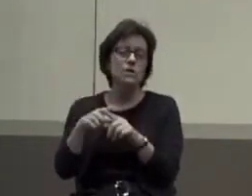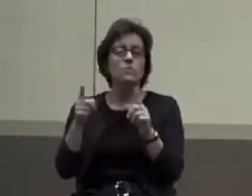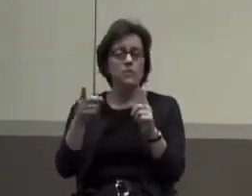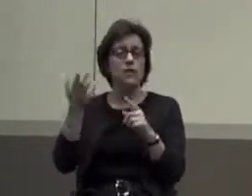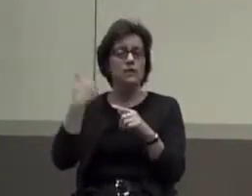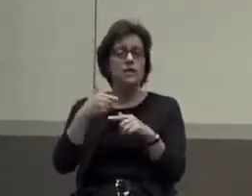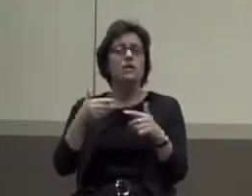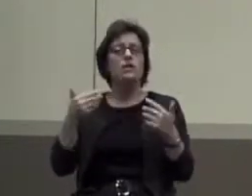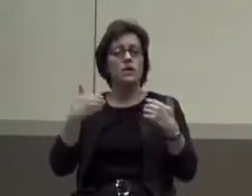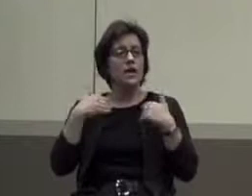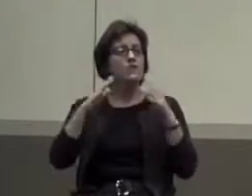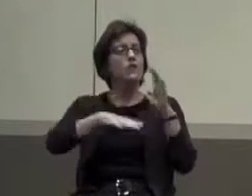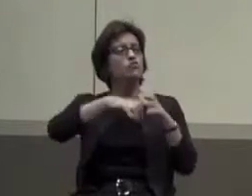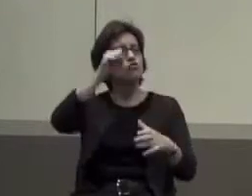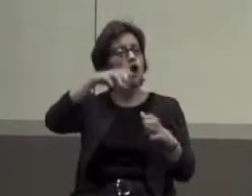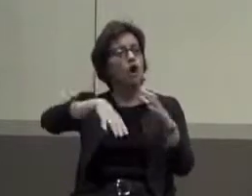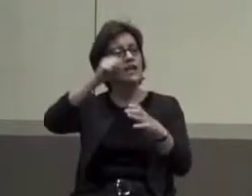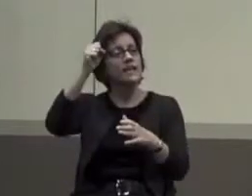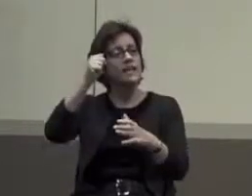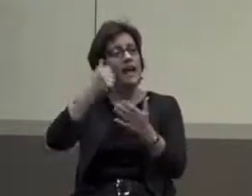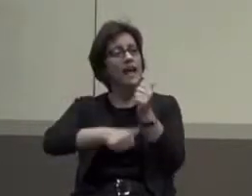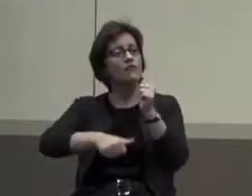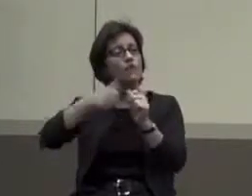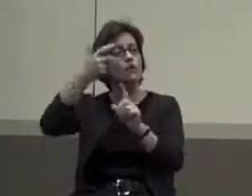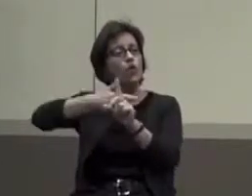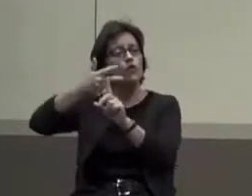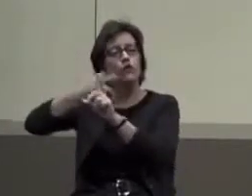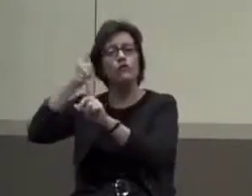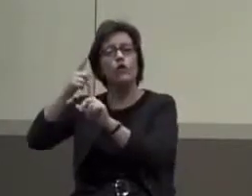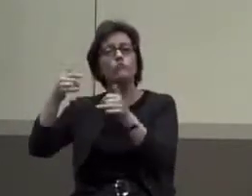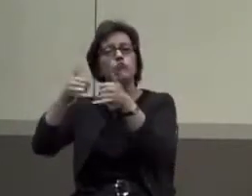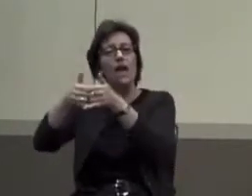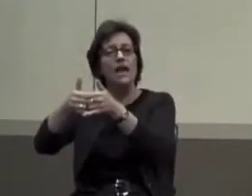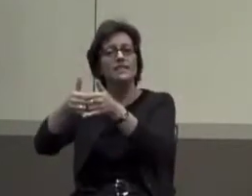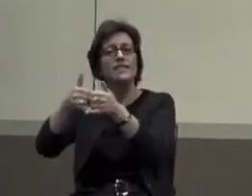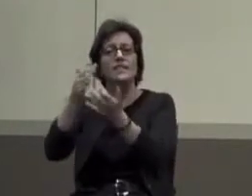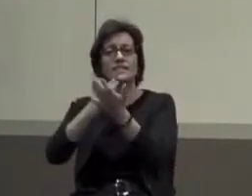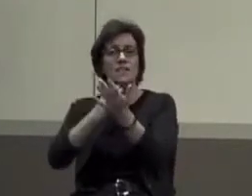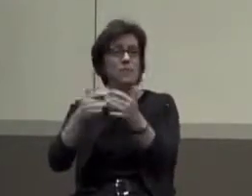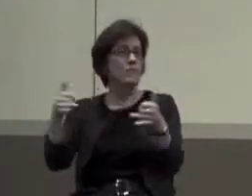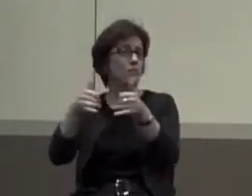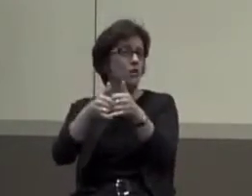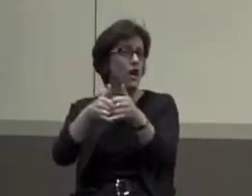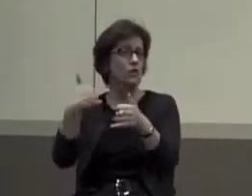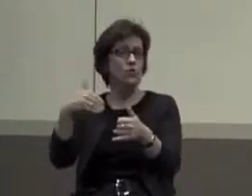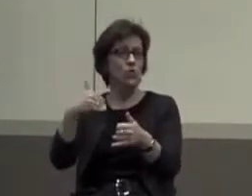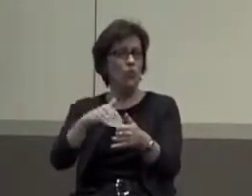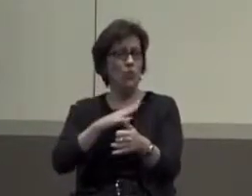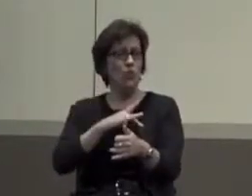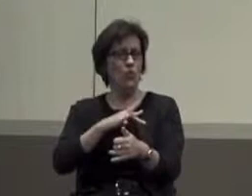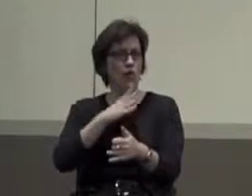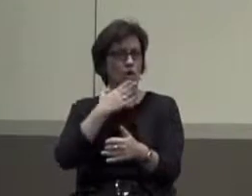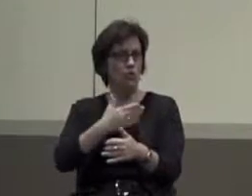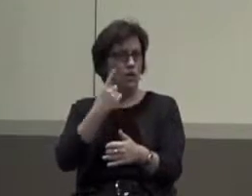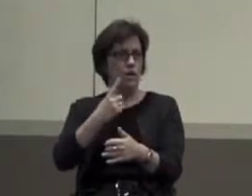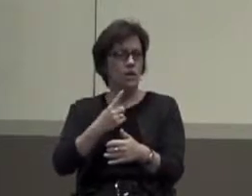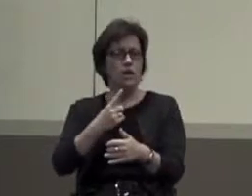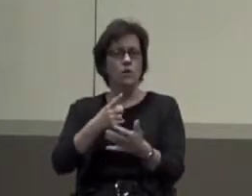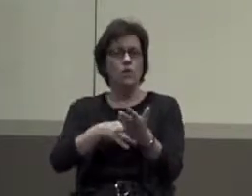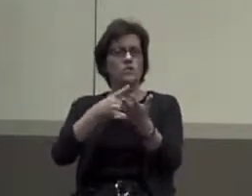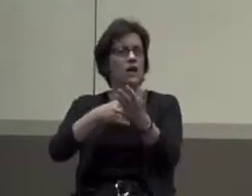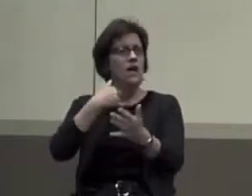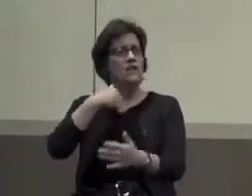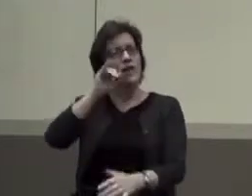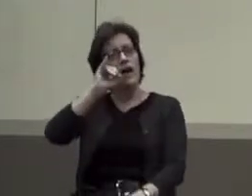drawings every quarter for prizes, and some of the prizes were really good. I mean, I think once in a while we had some iPods that